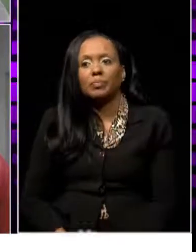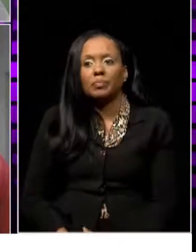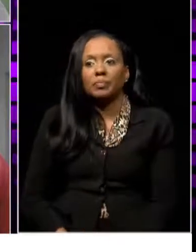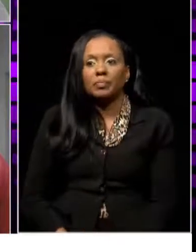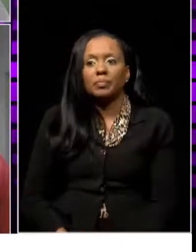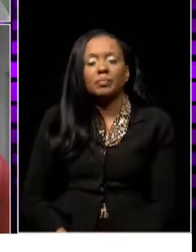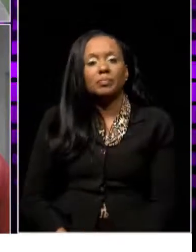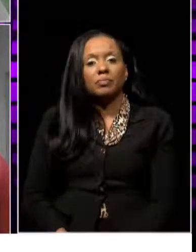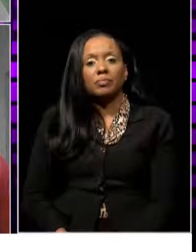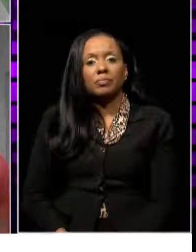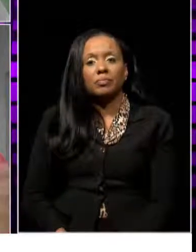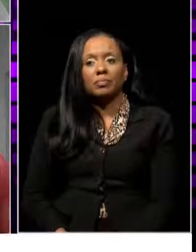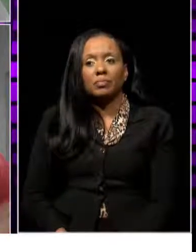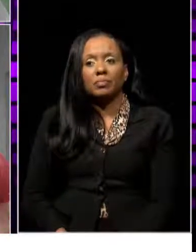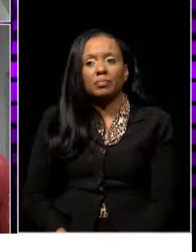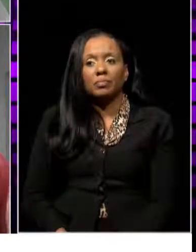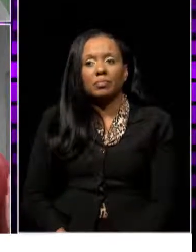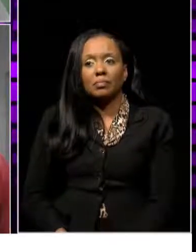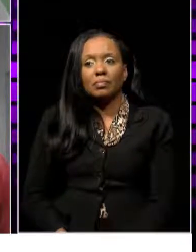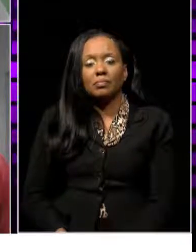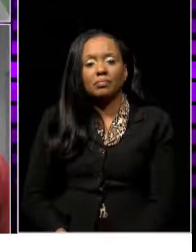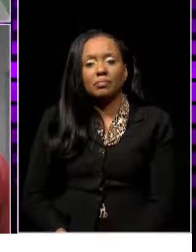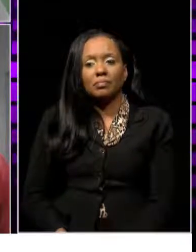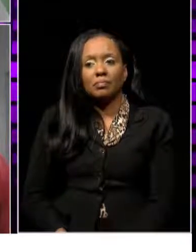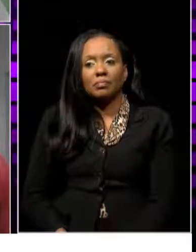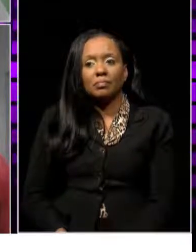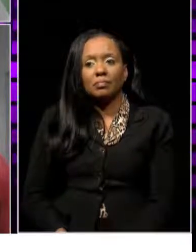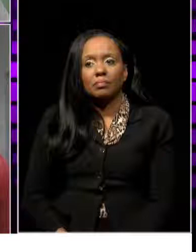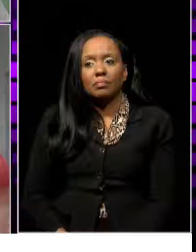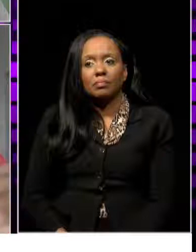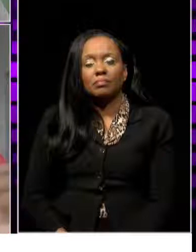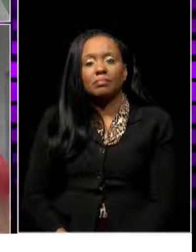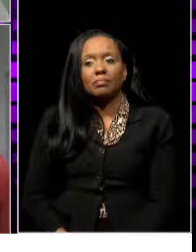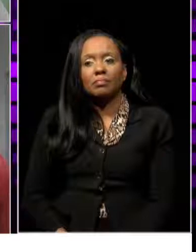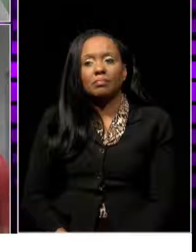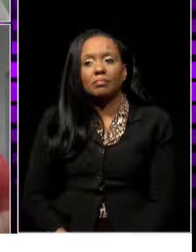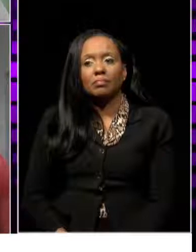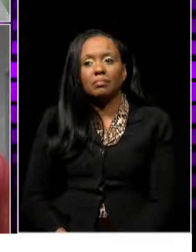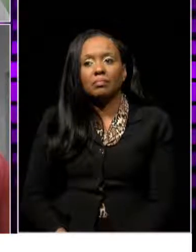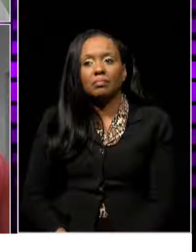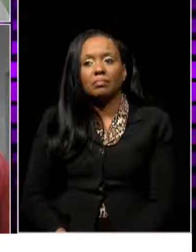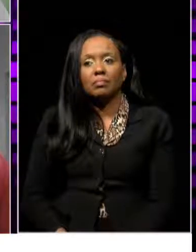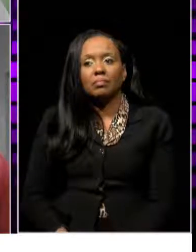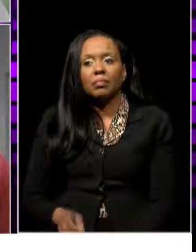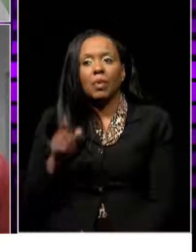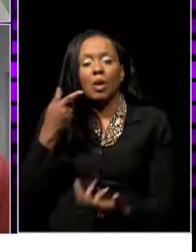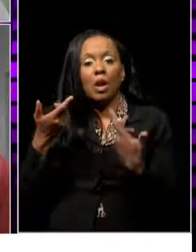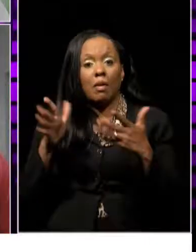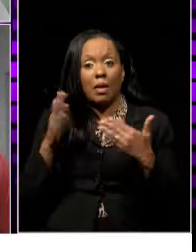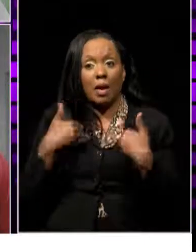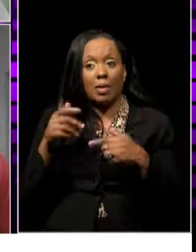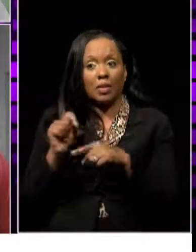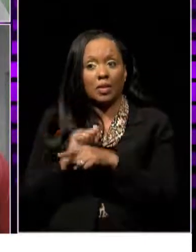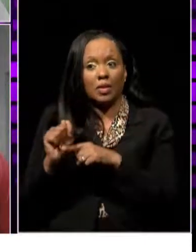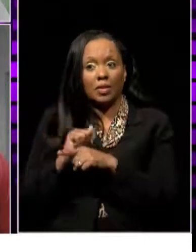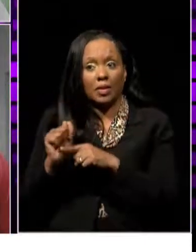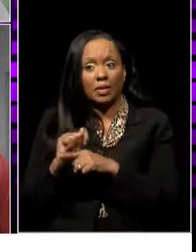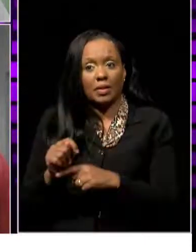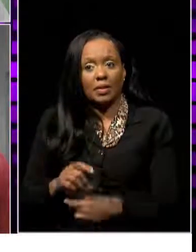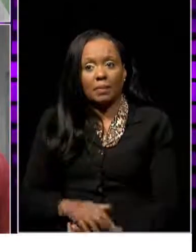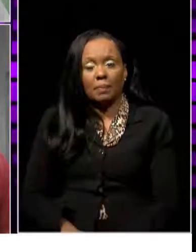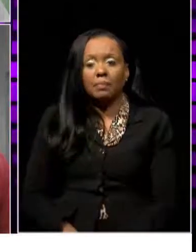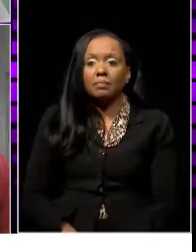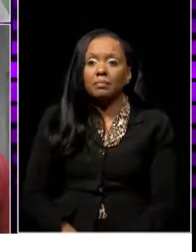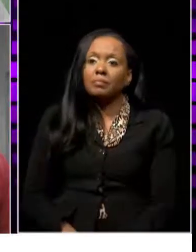generalize. Say some. No, but you already Say have some the training. You Training. have the training. Don't you Who have the provided the training? training, sir?